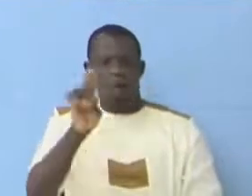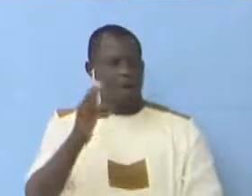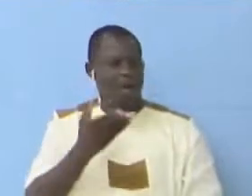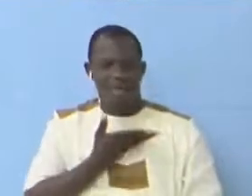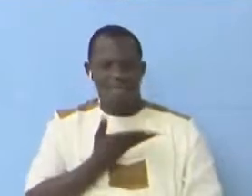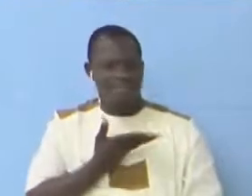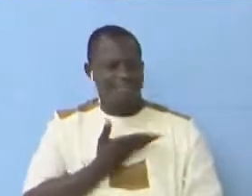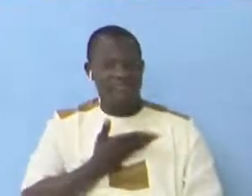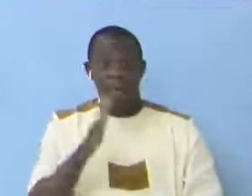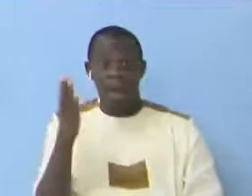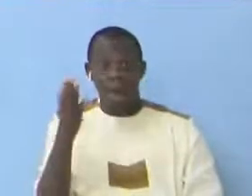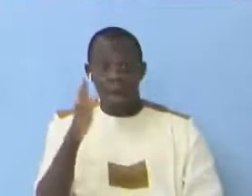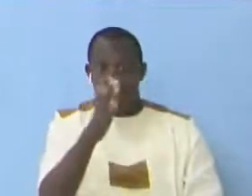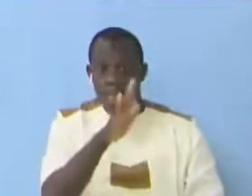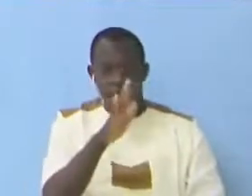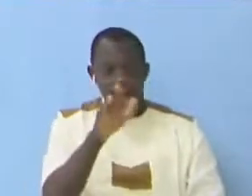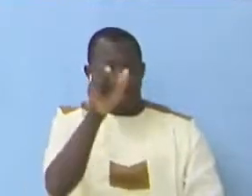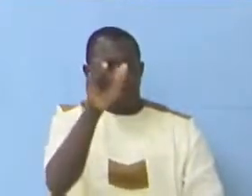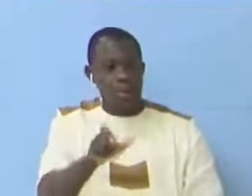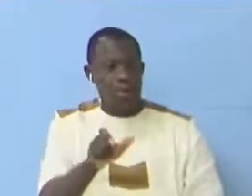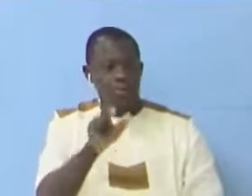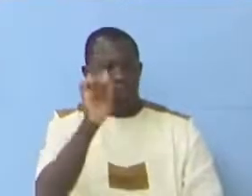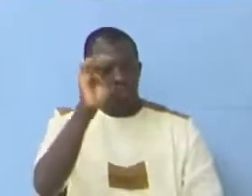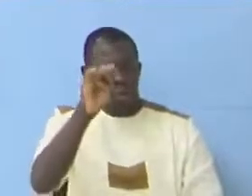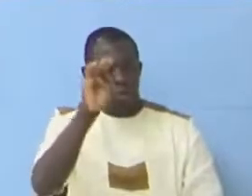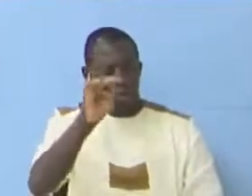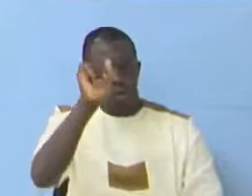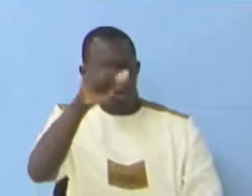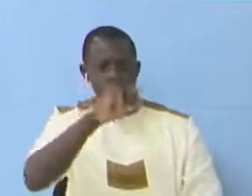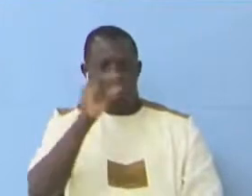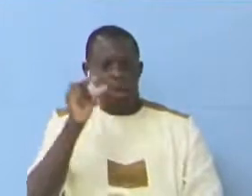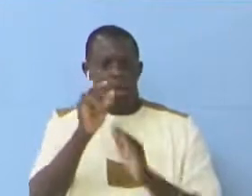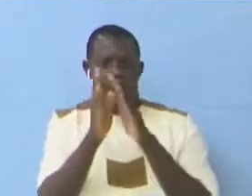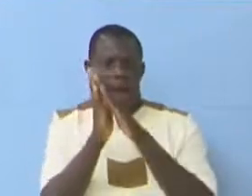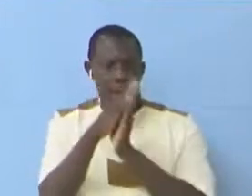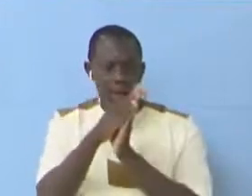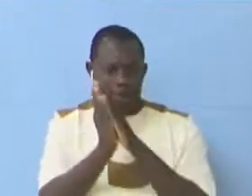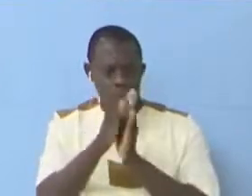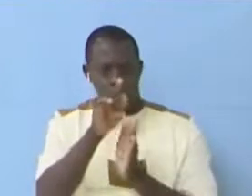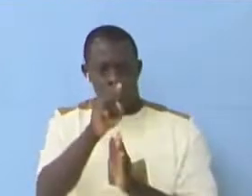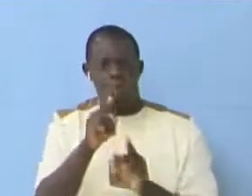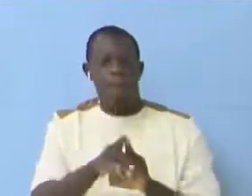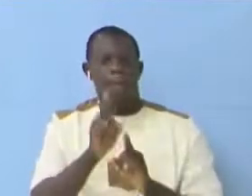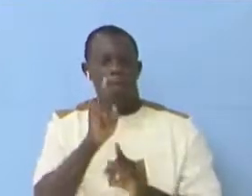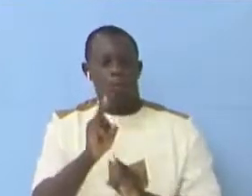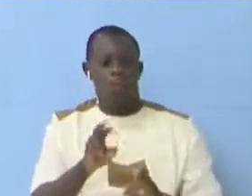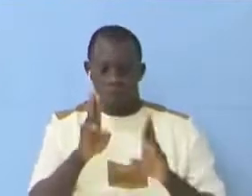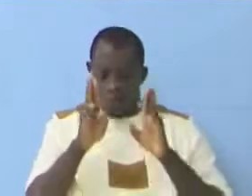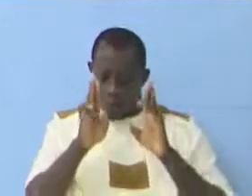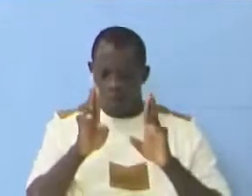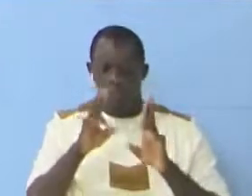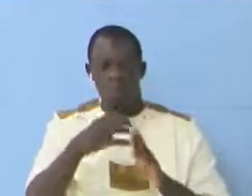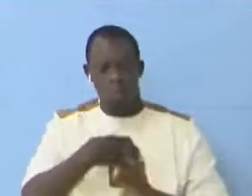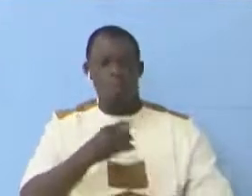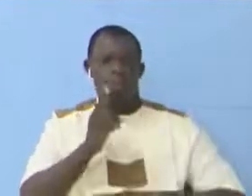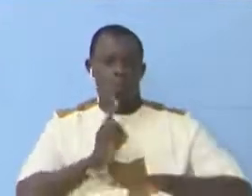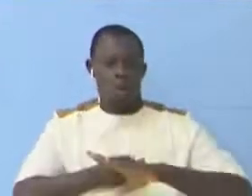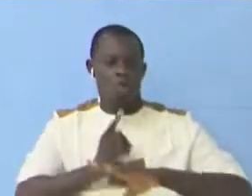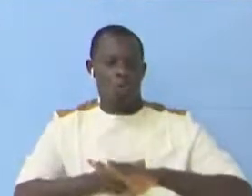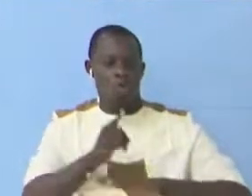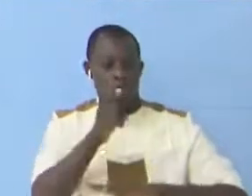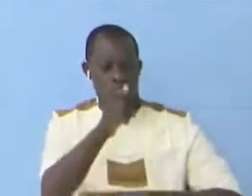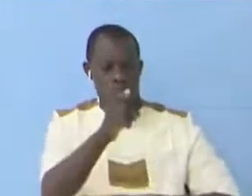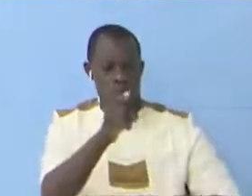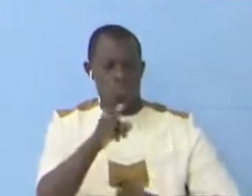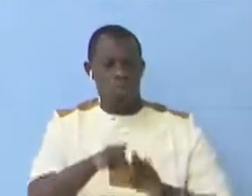adverse allegation against you, but it behoves me to also warn you that you have a right not